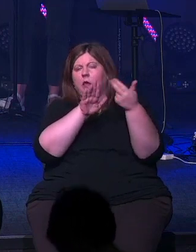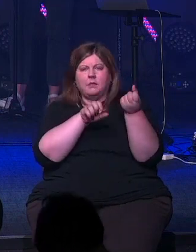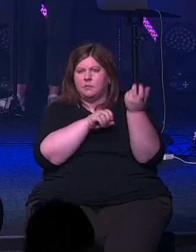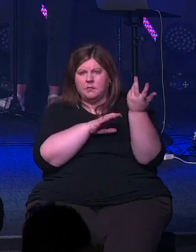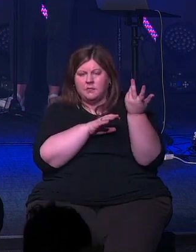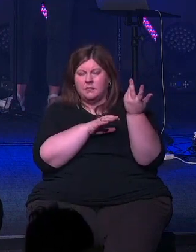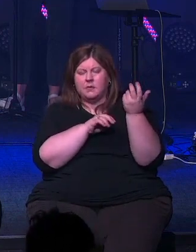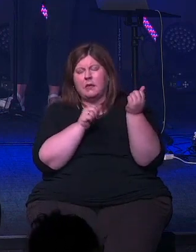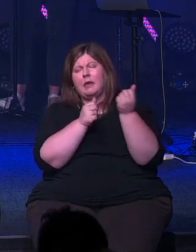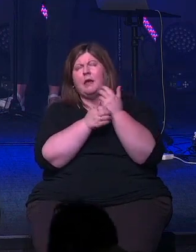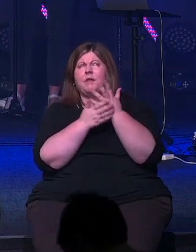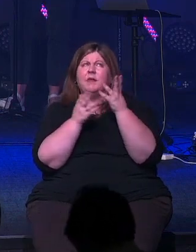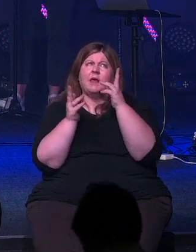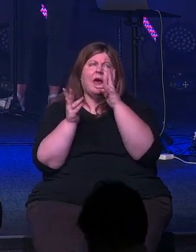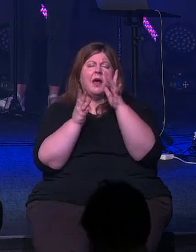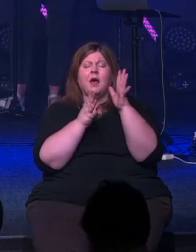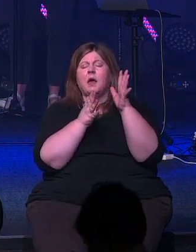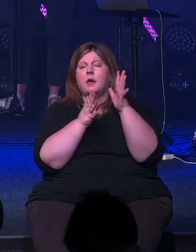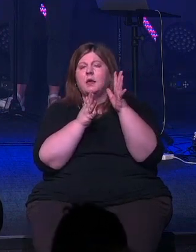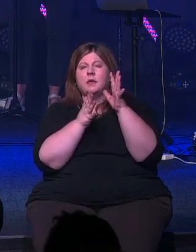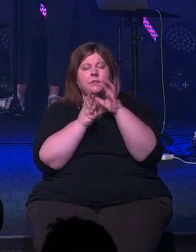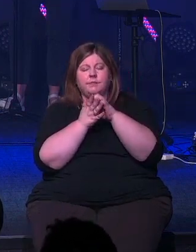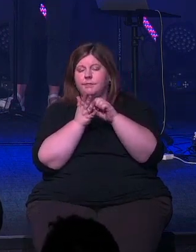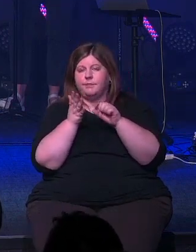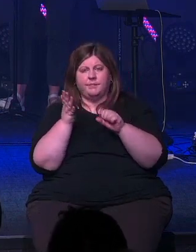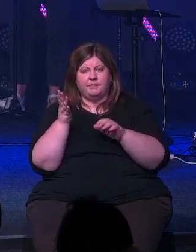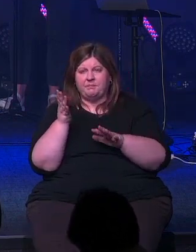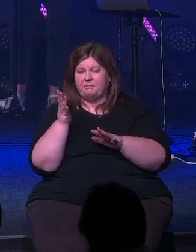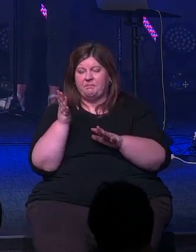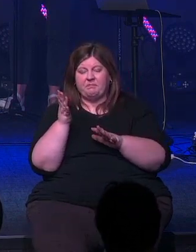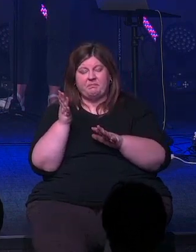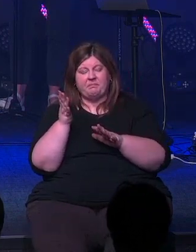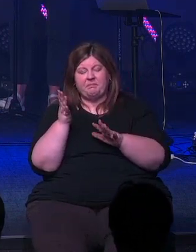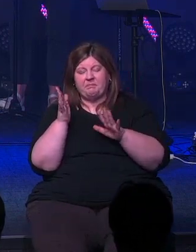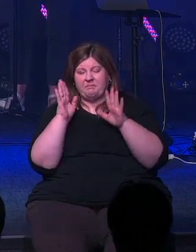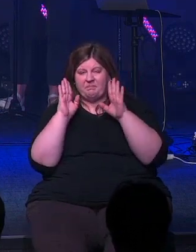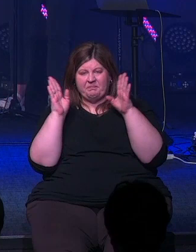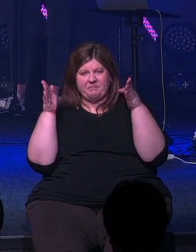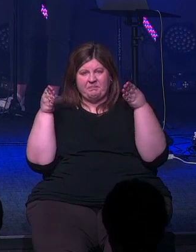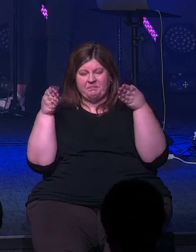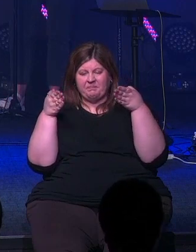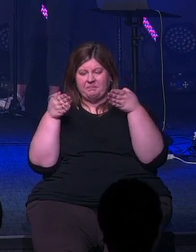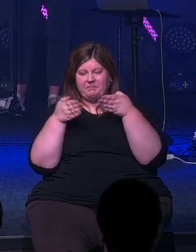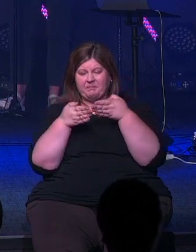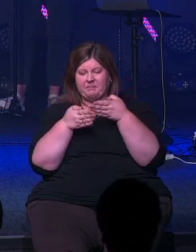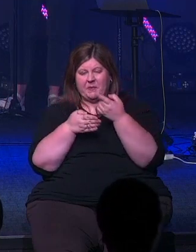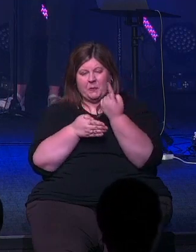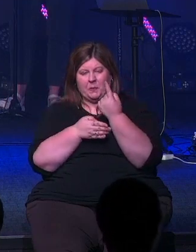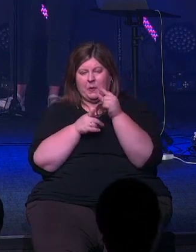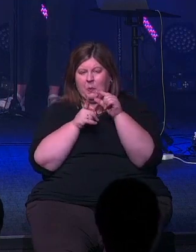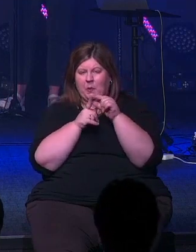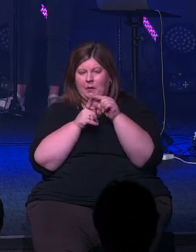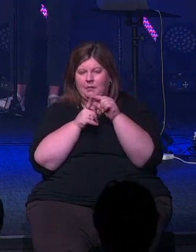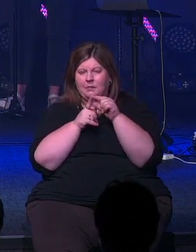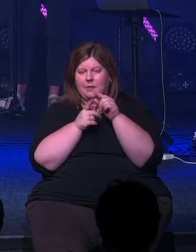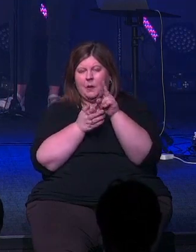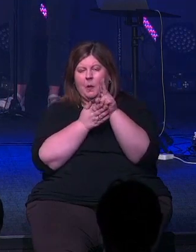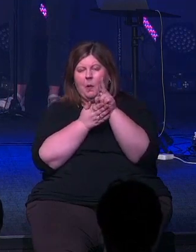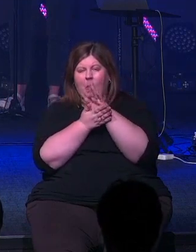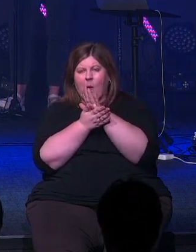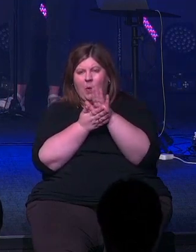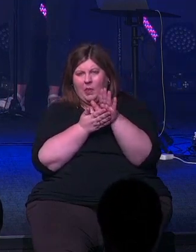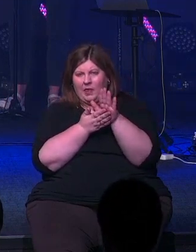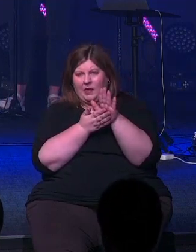like to ascribe to him, it strips all of that back down to one simple word. Holy,